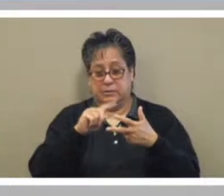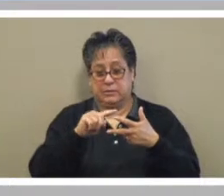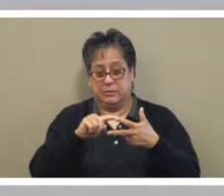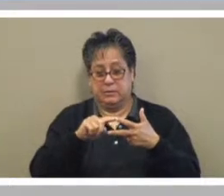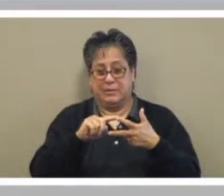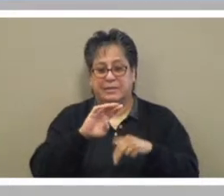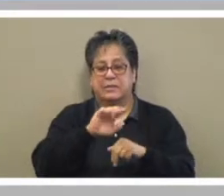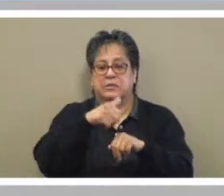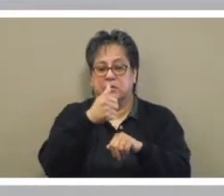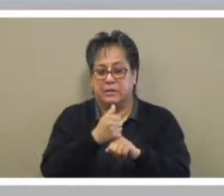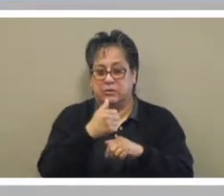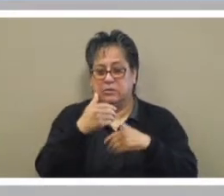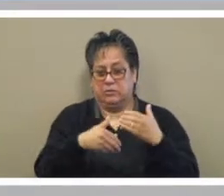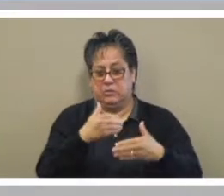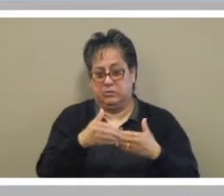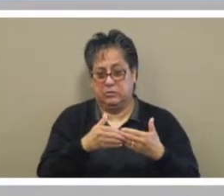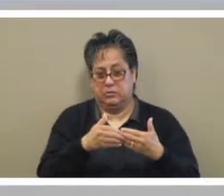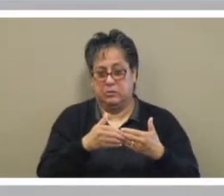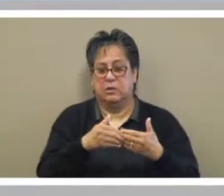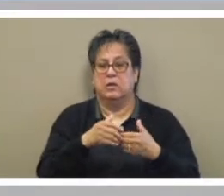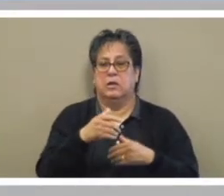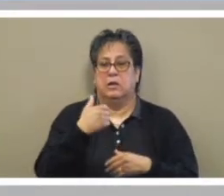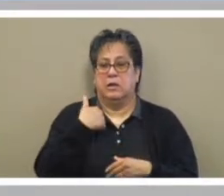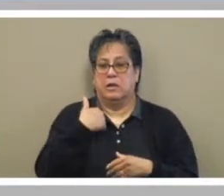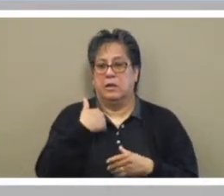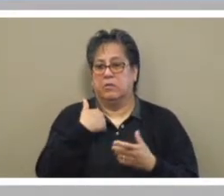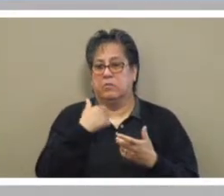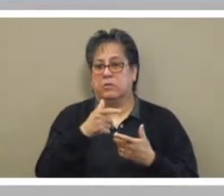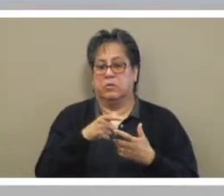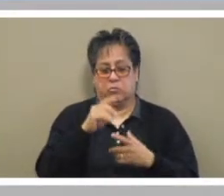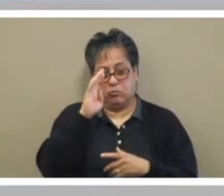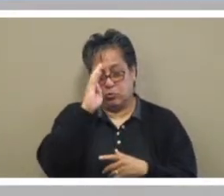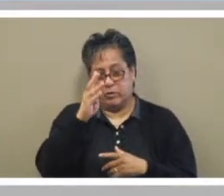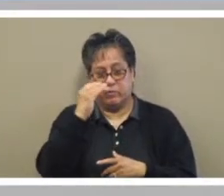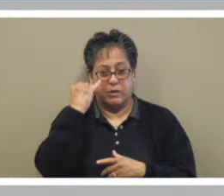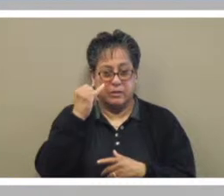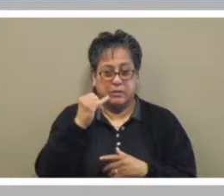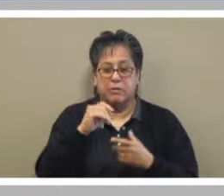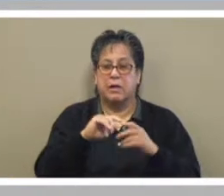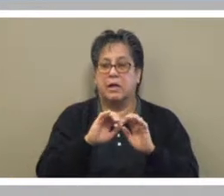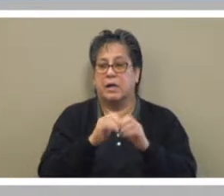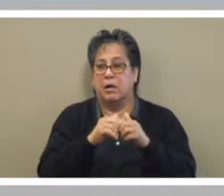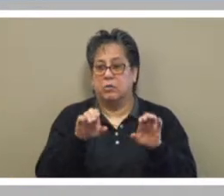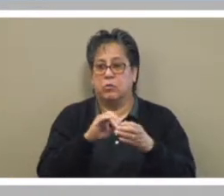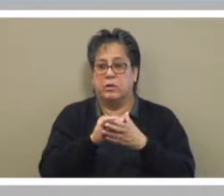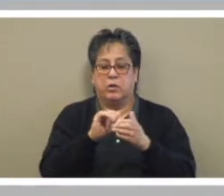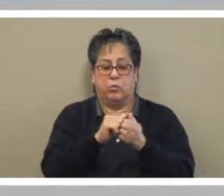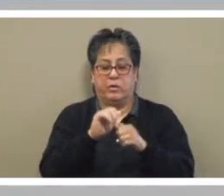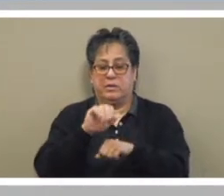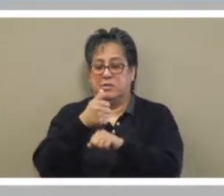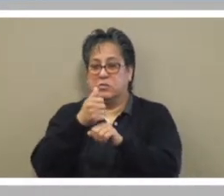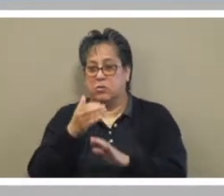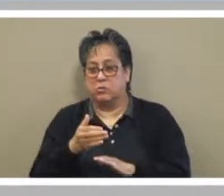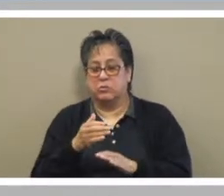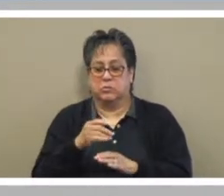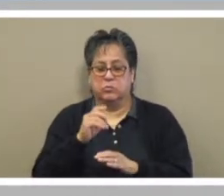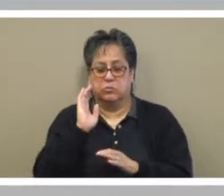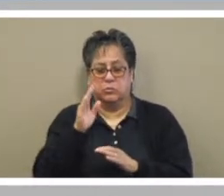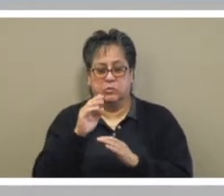about the installation process. And we came up with a really, we think, creative idea of how to do that with the installers. And you'll see that in a little